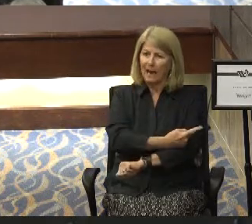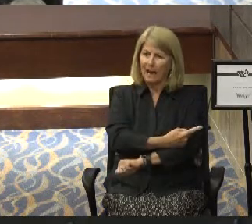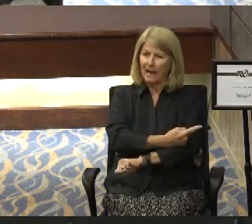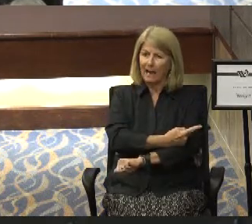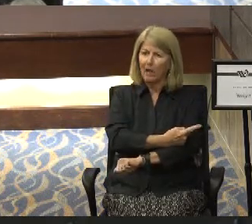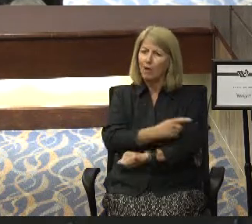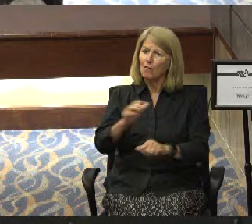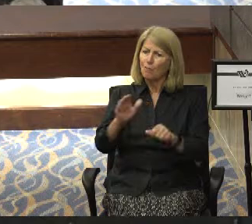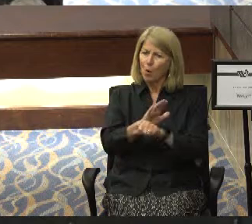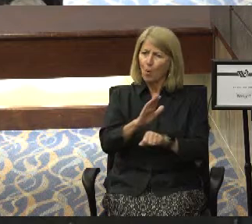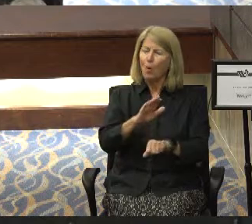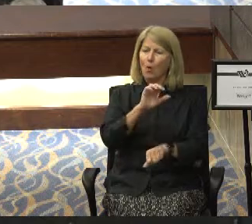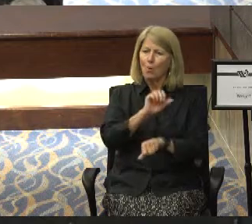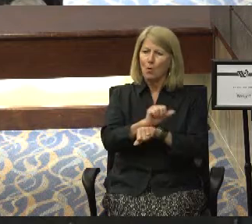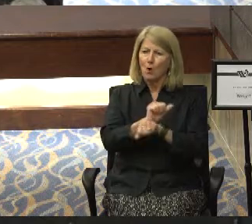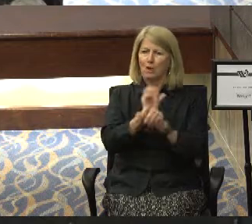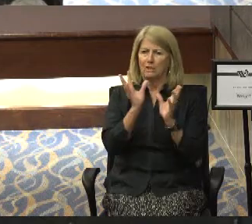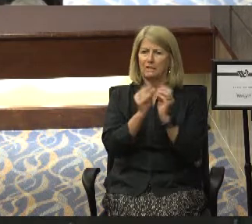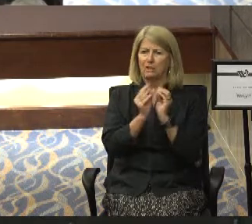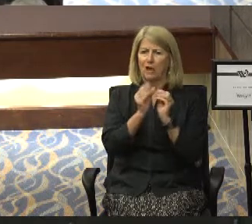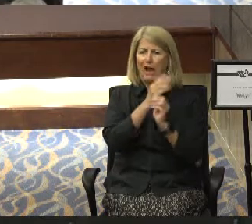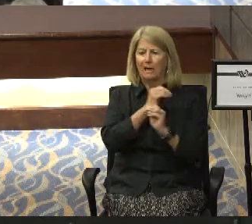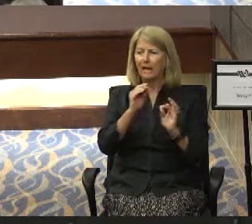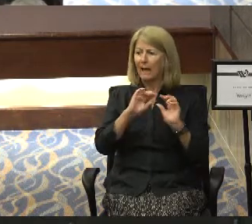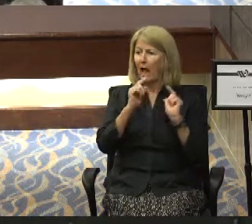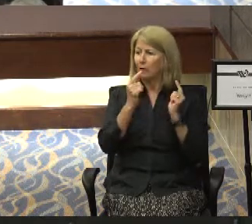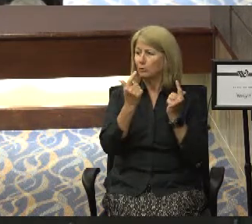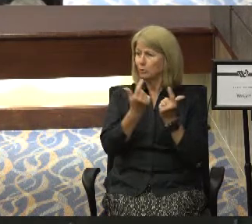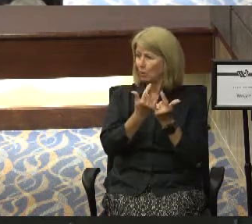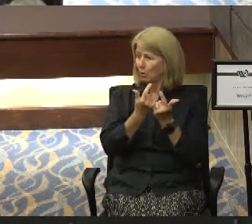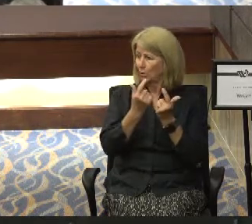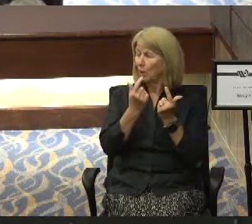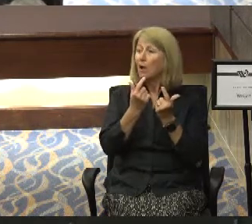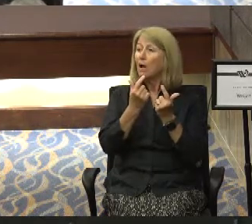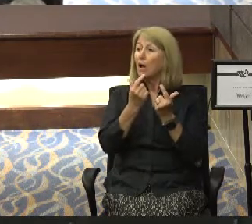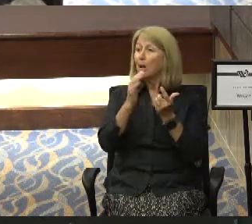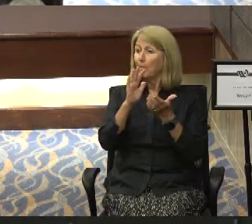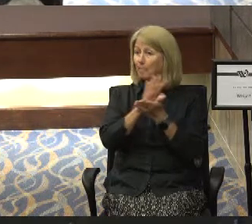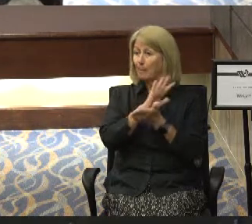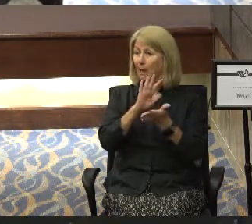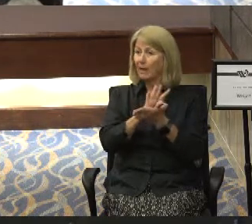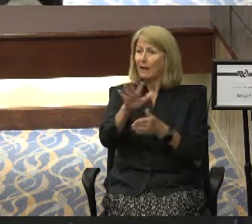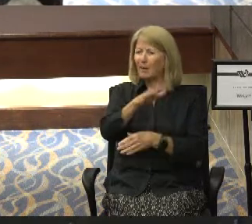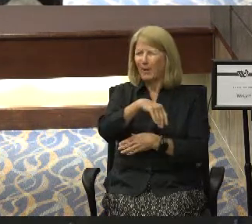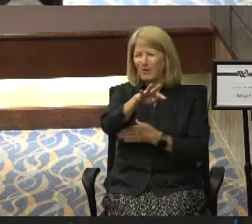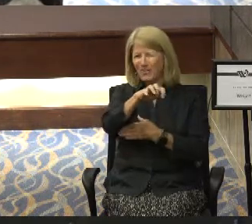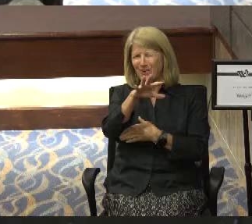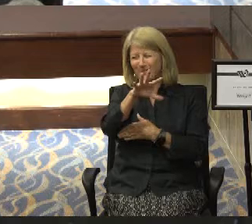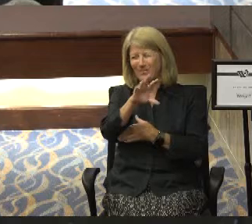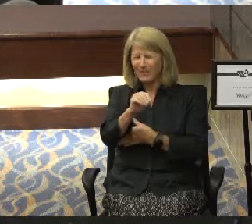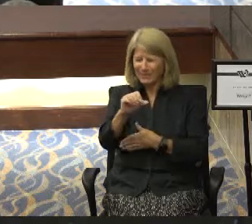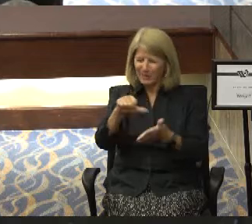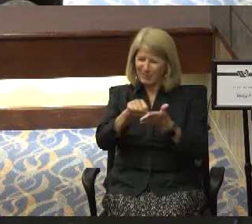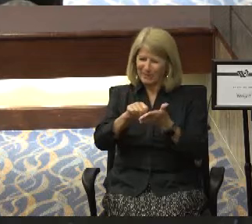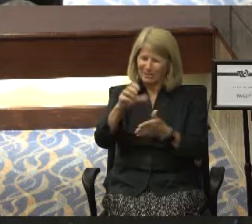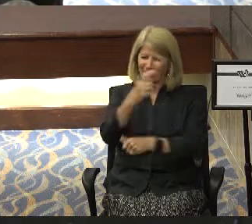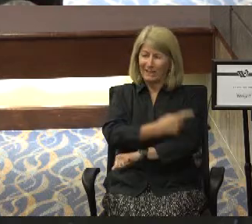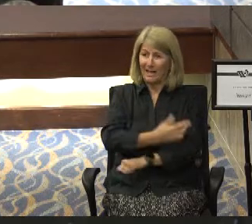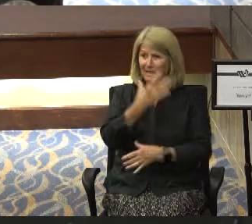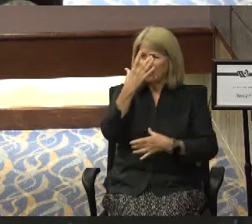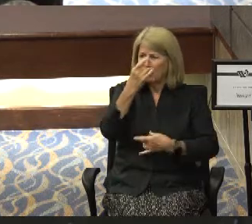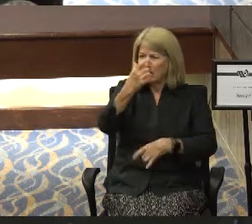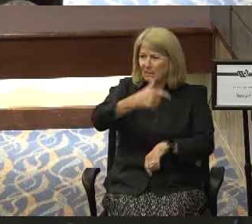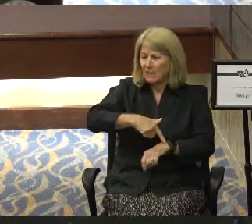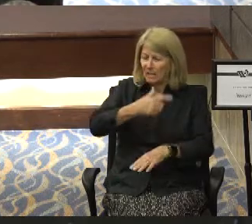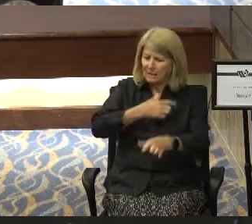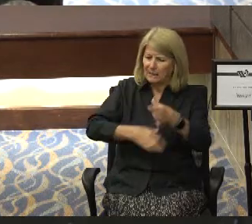work sessions and a council packet that's about 450 pages thick. So in the interest of time, instead of doing